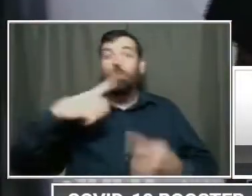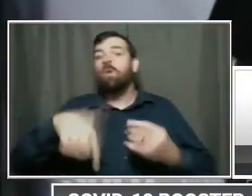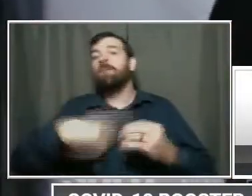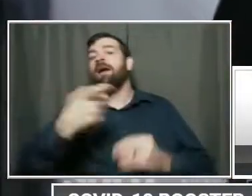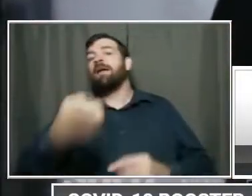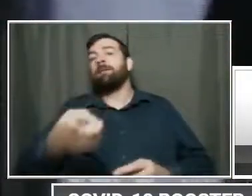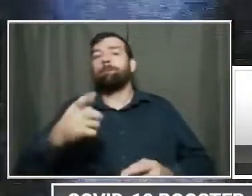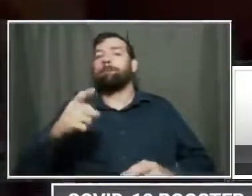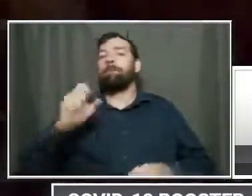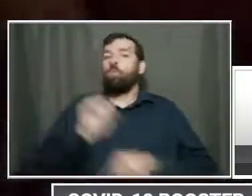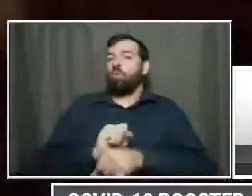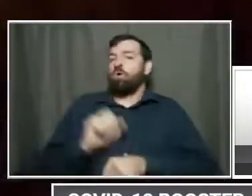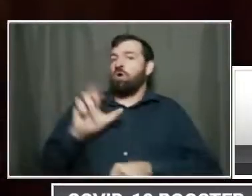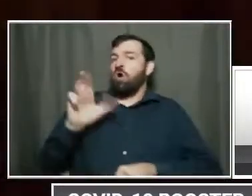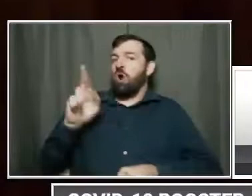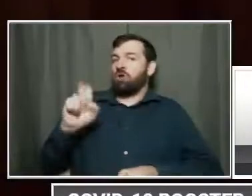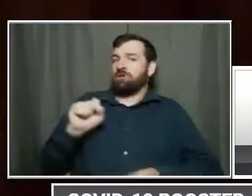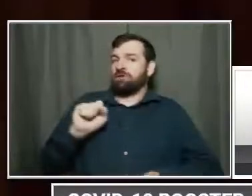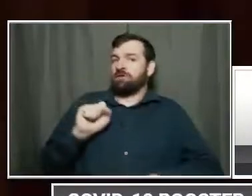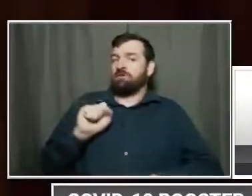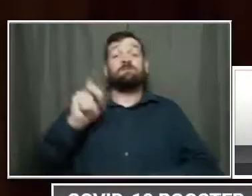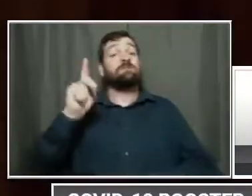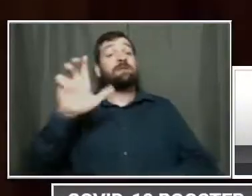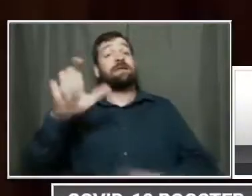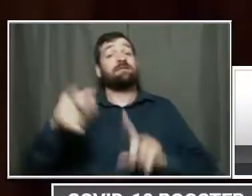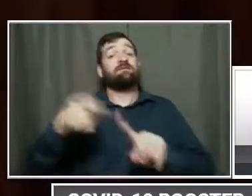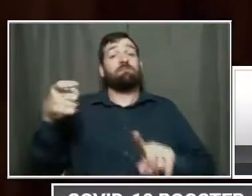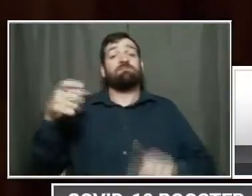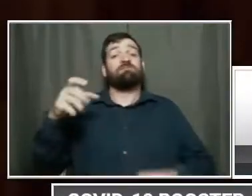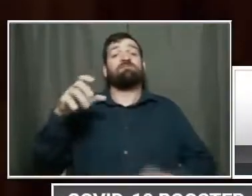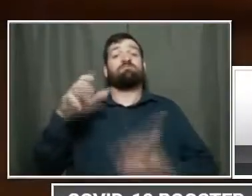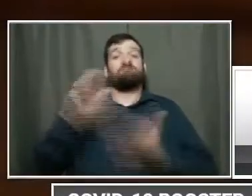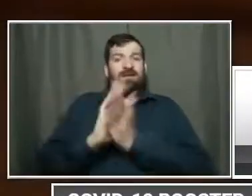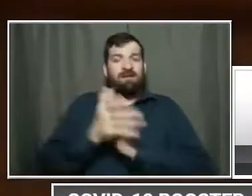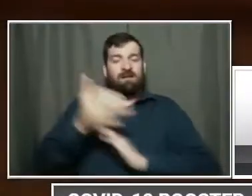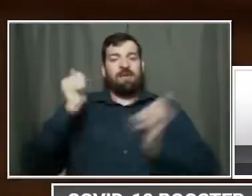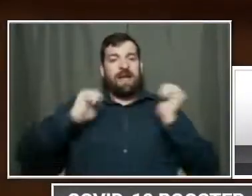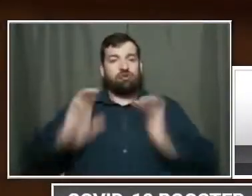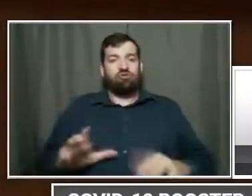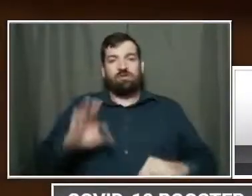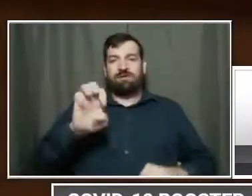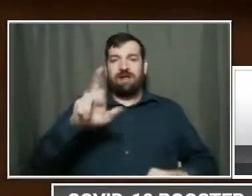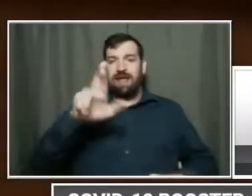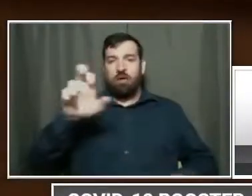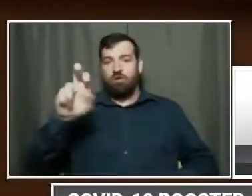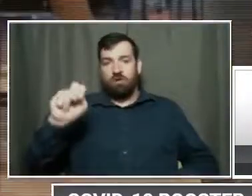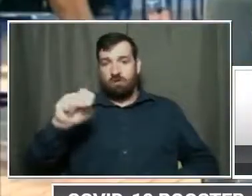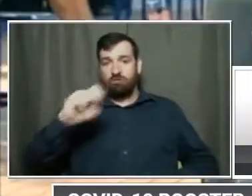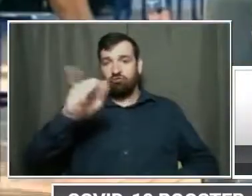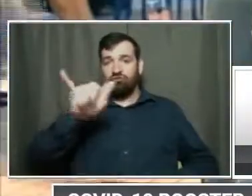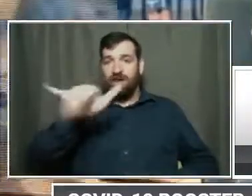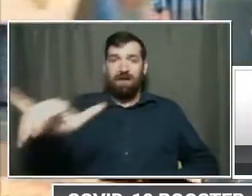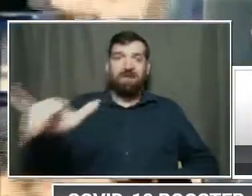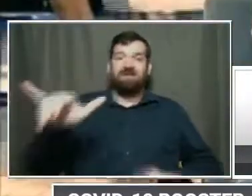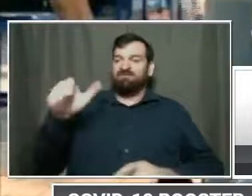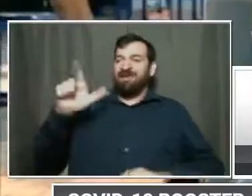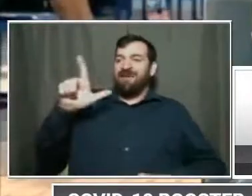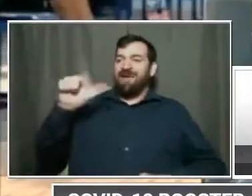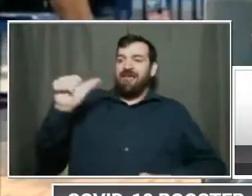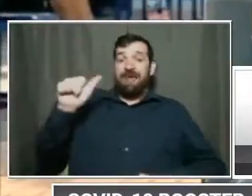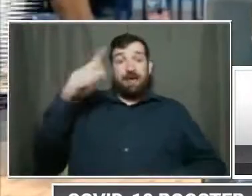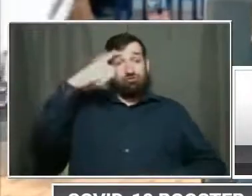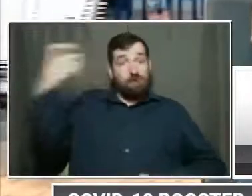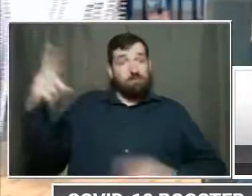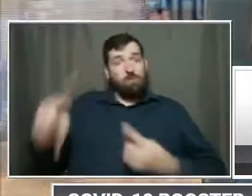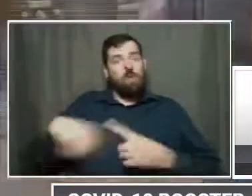cars, not Spider-Man. Kansas City native turned Hollywood actor Erron Jay was living the LA dream when an unexpected plot